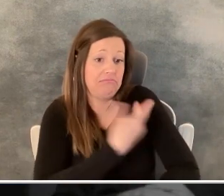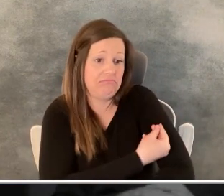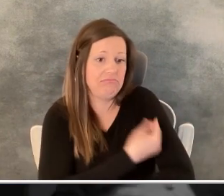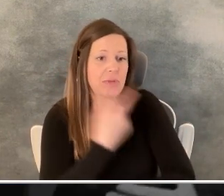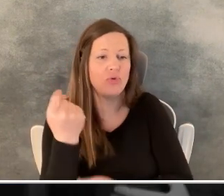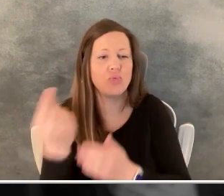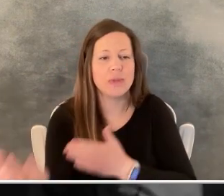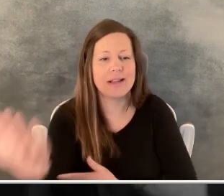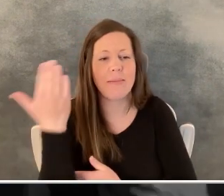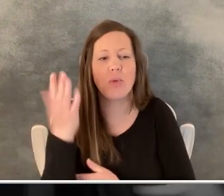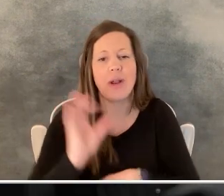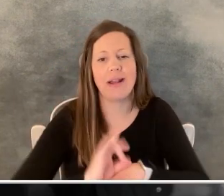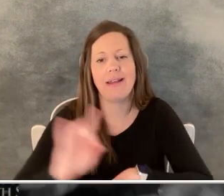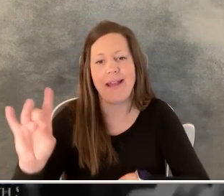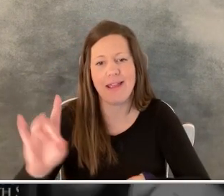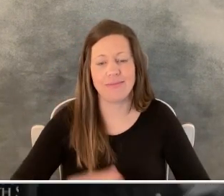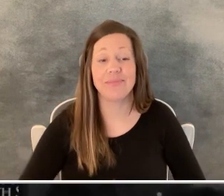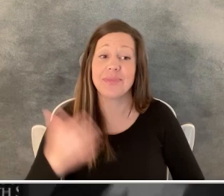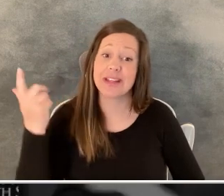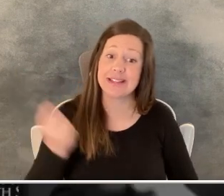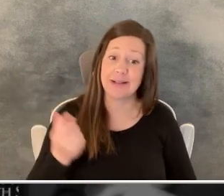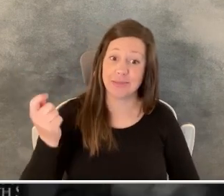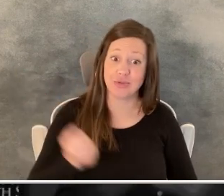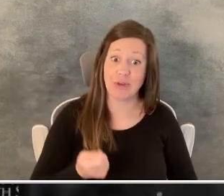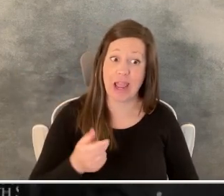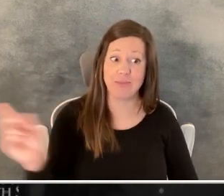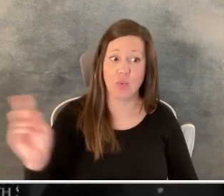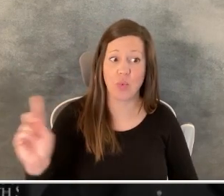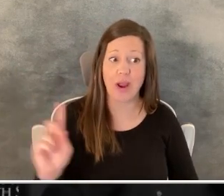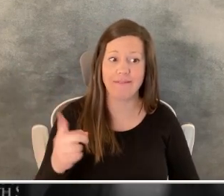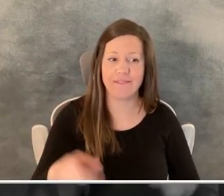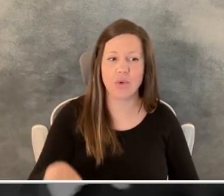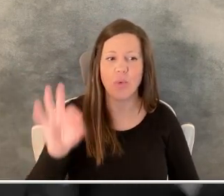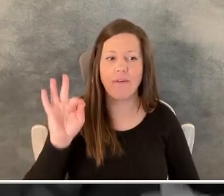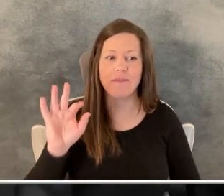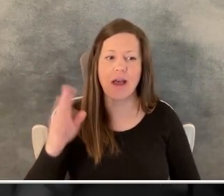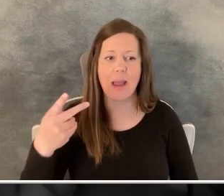Subscribe to our Morning Medical Update and Open Mics with Dr. Stites